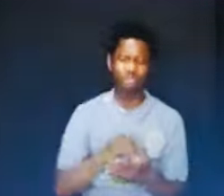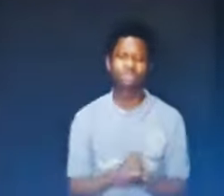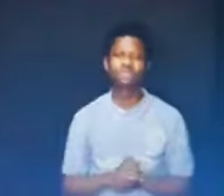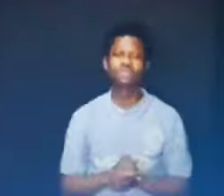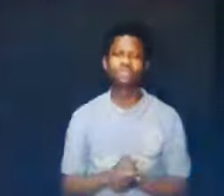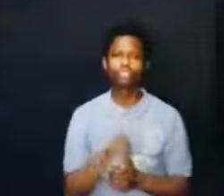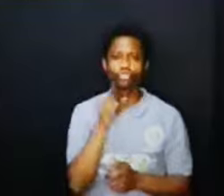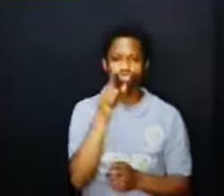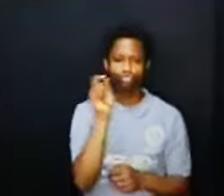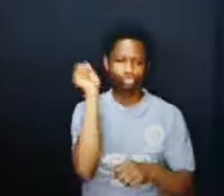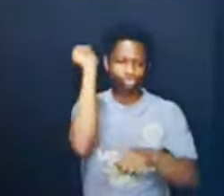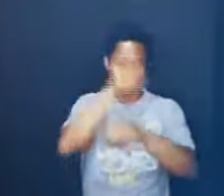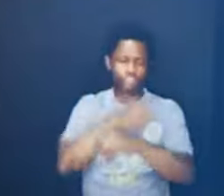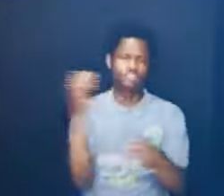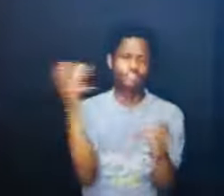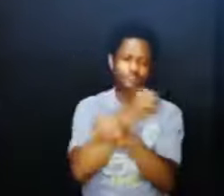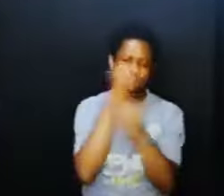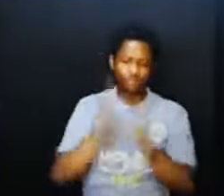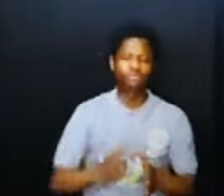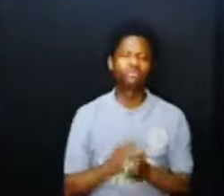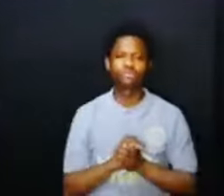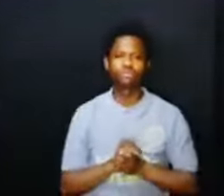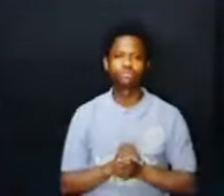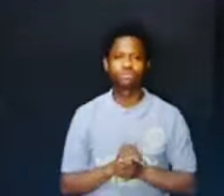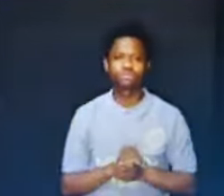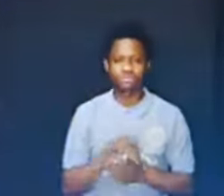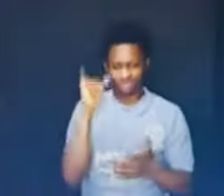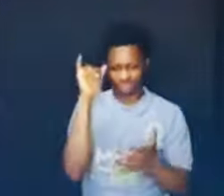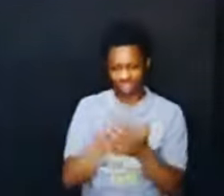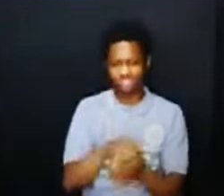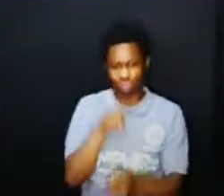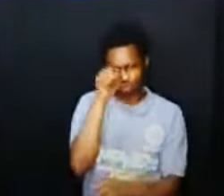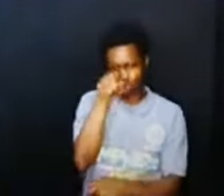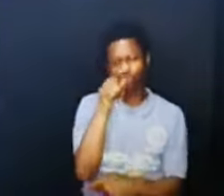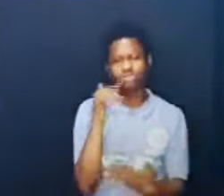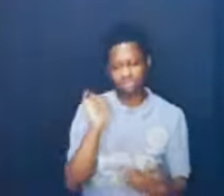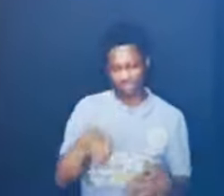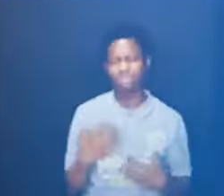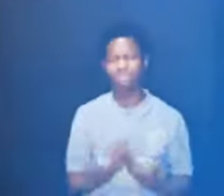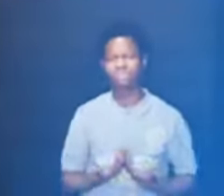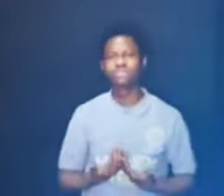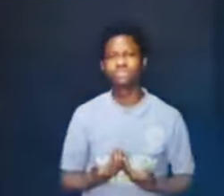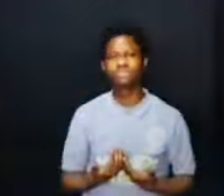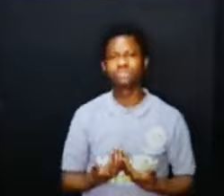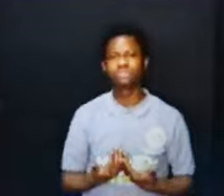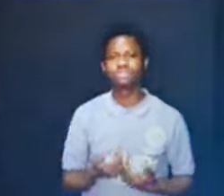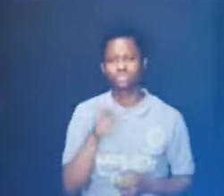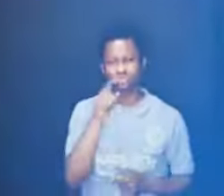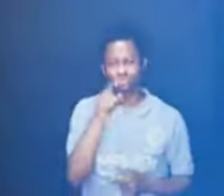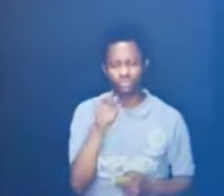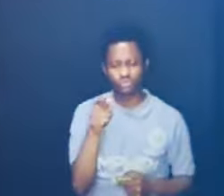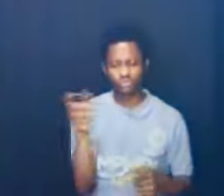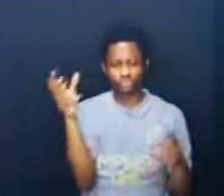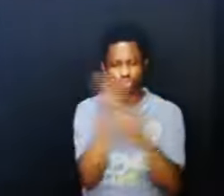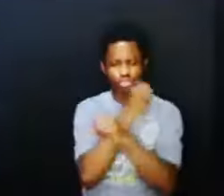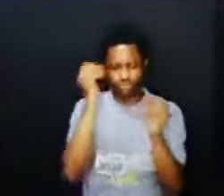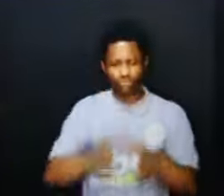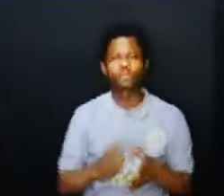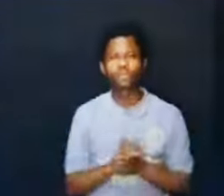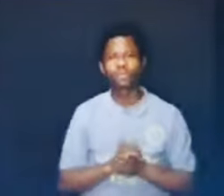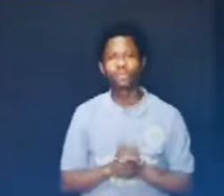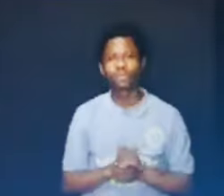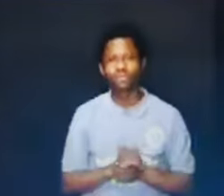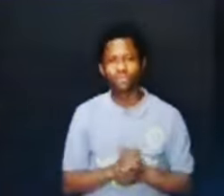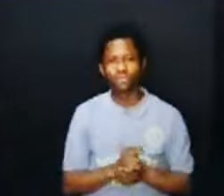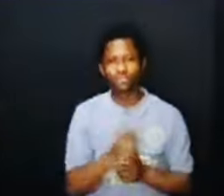a conqueror. That's who you are. Sir, and I would hear. You are a conqueror. You